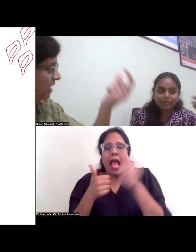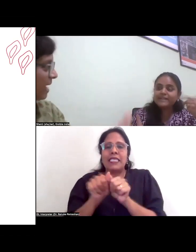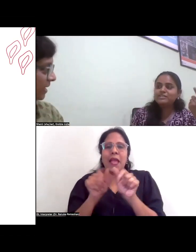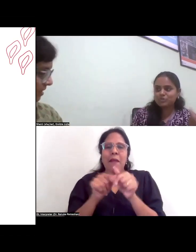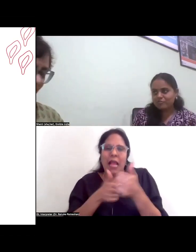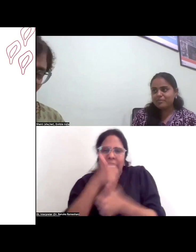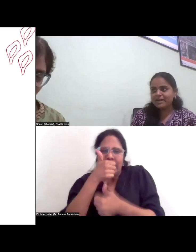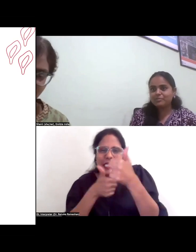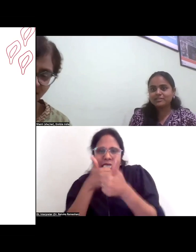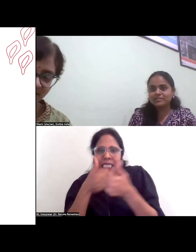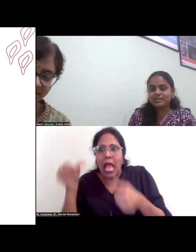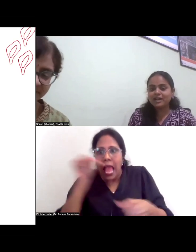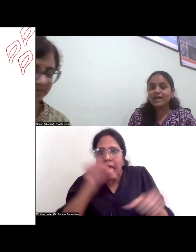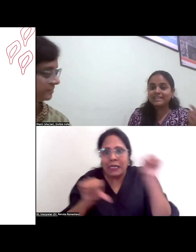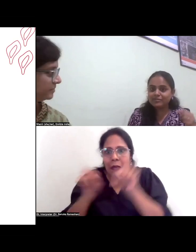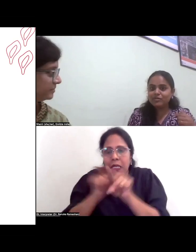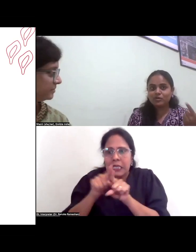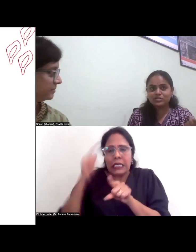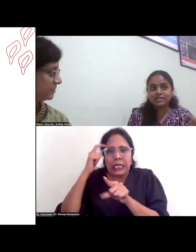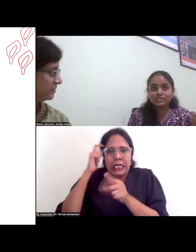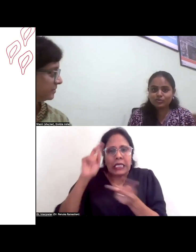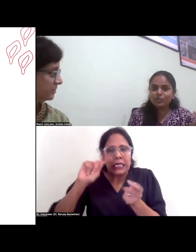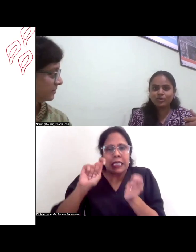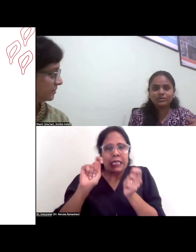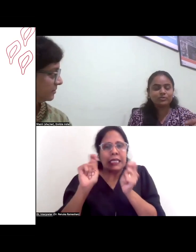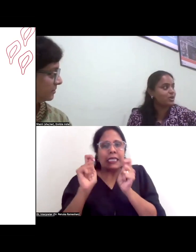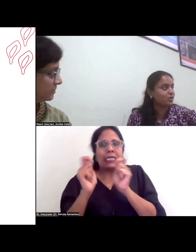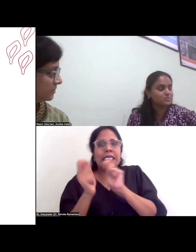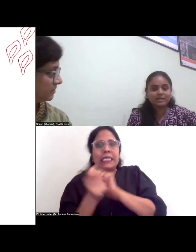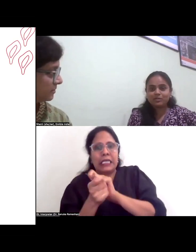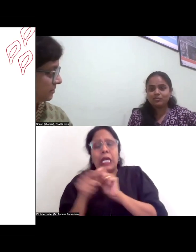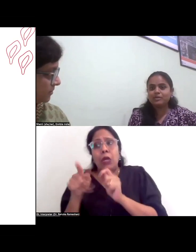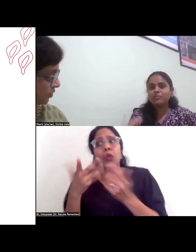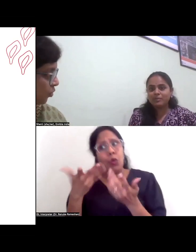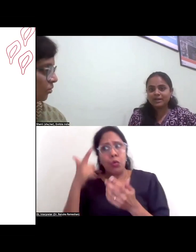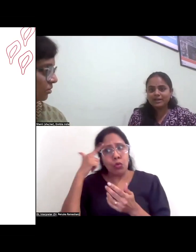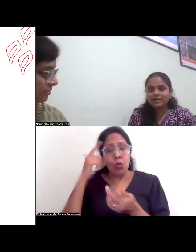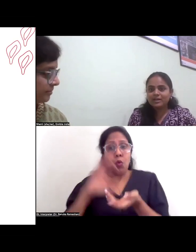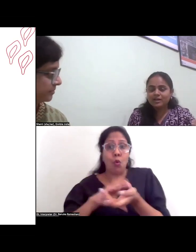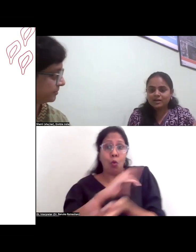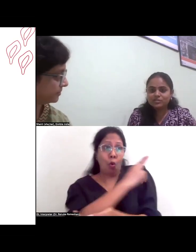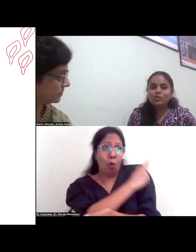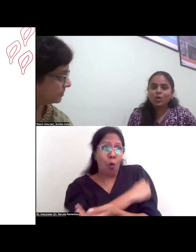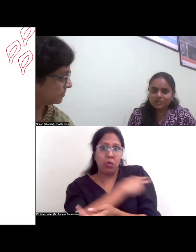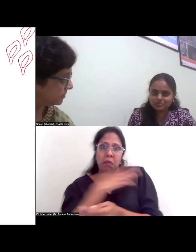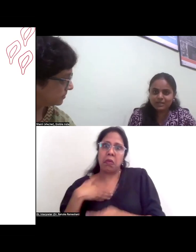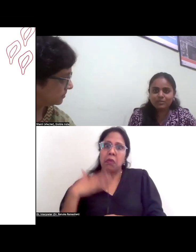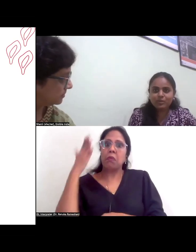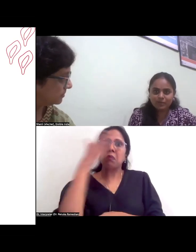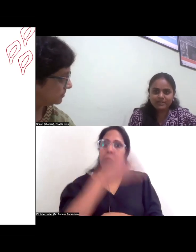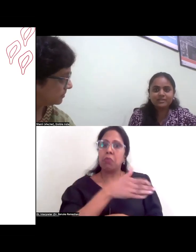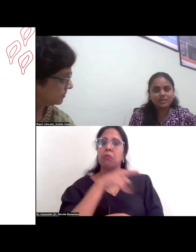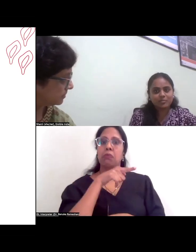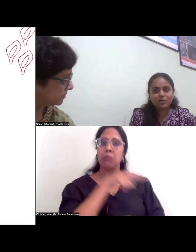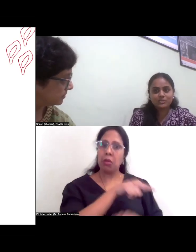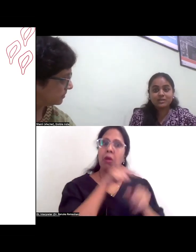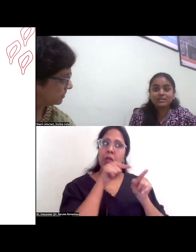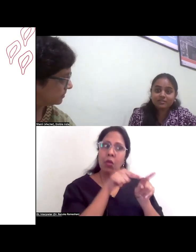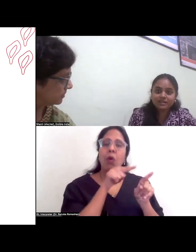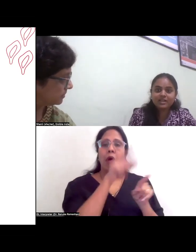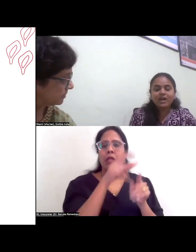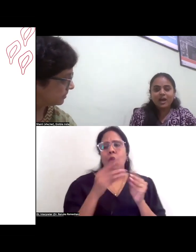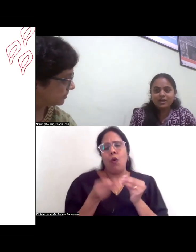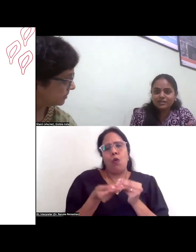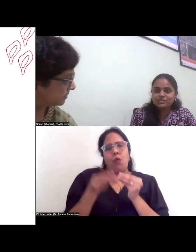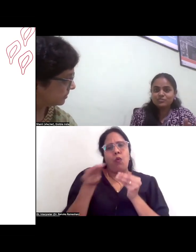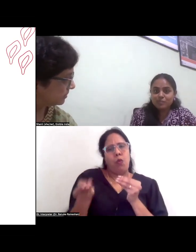the minds of my mother-in-law, and then we also said, you know what, to the hospital when we went, to the hospital, we went to the nearby hospital.